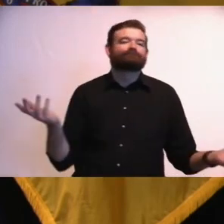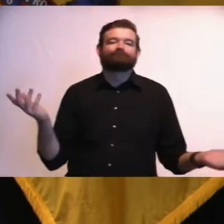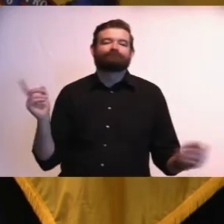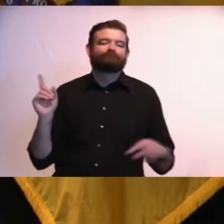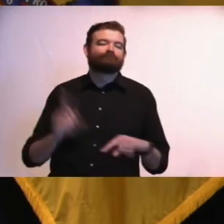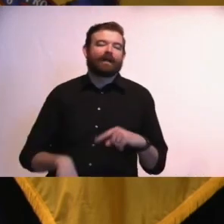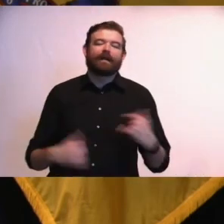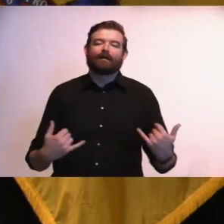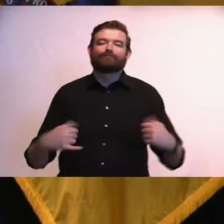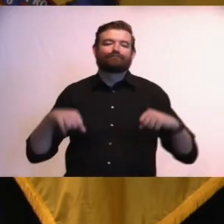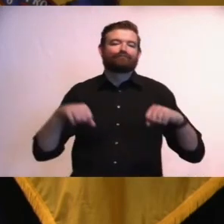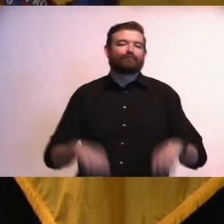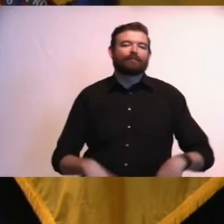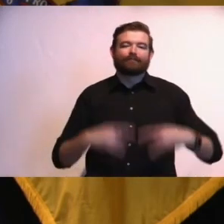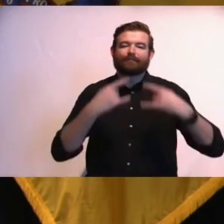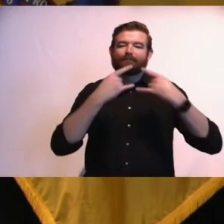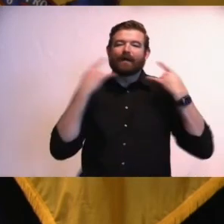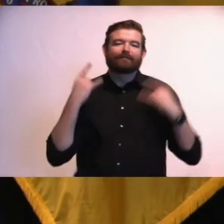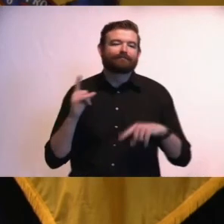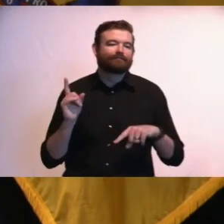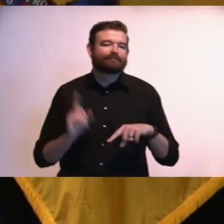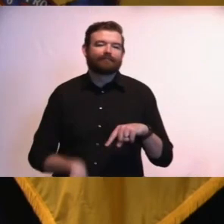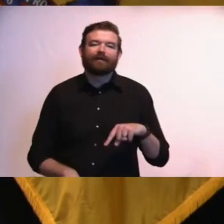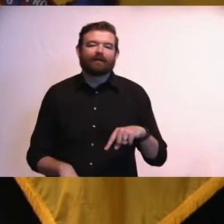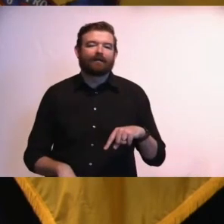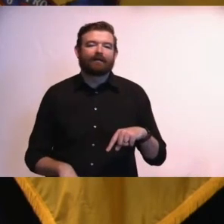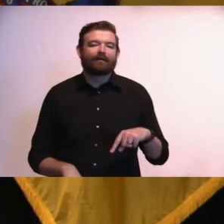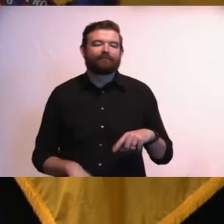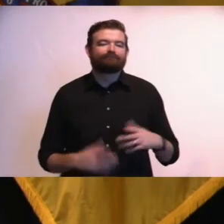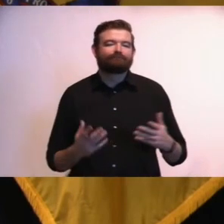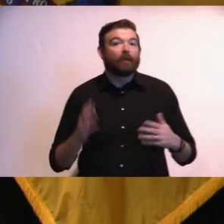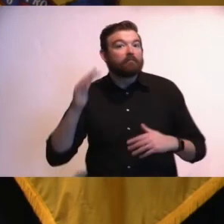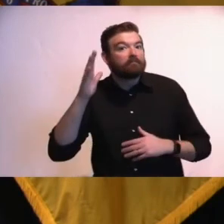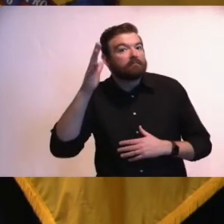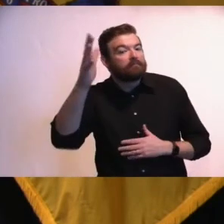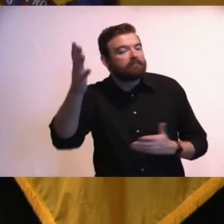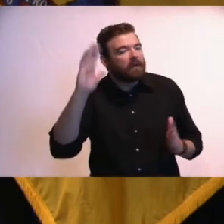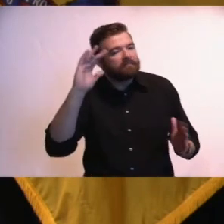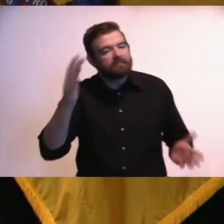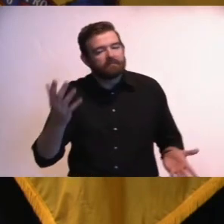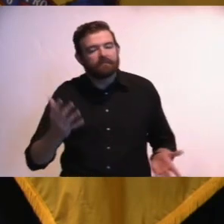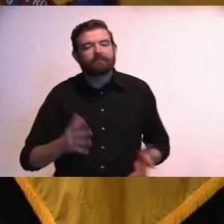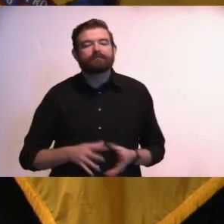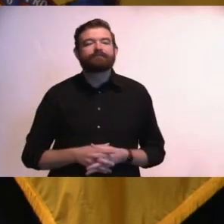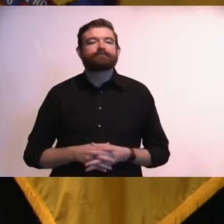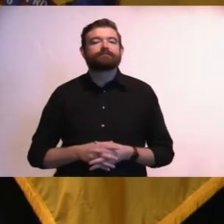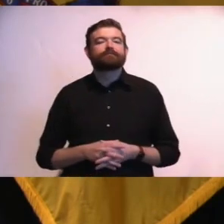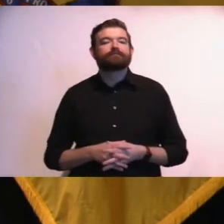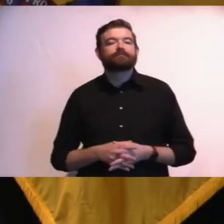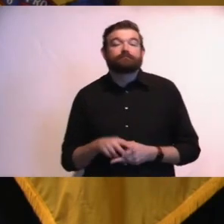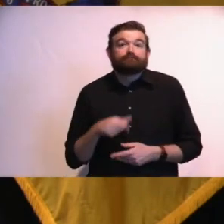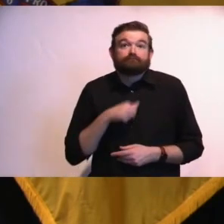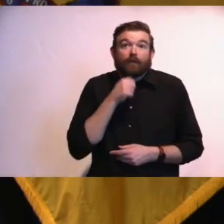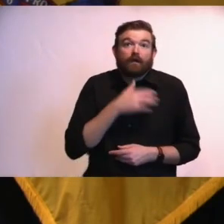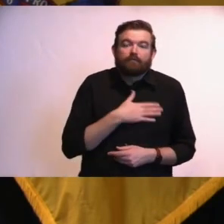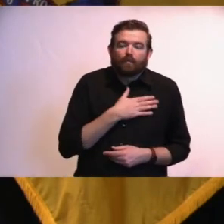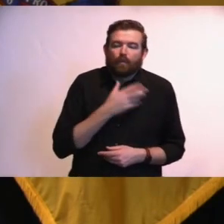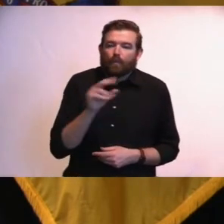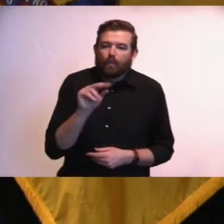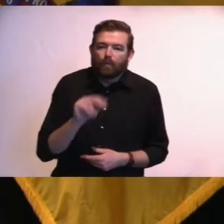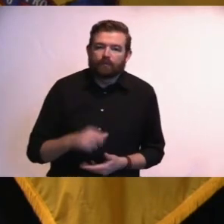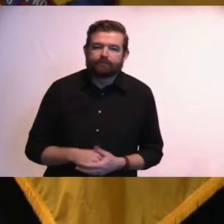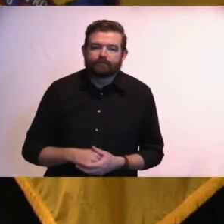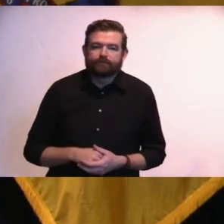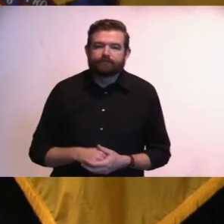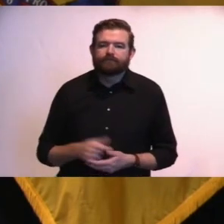say unequivocally, we will not get there in the near term. And again, it brings me no joy to say that. Judy, a number of